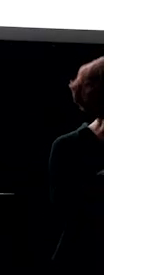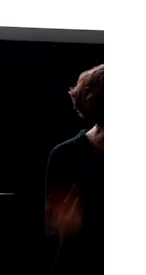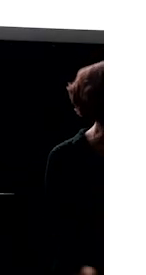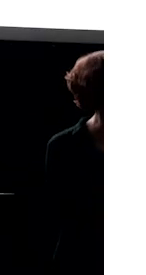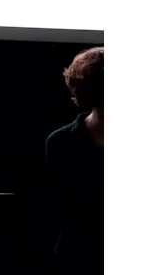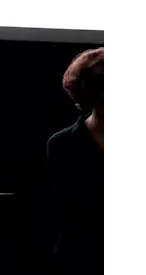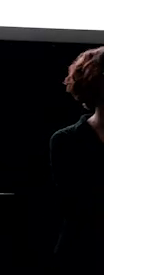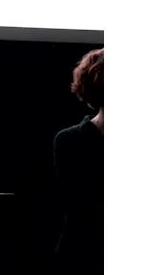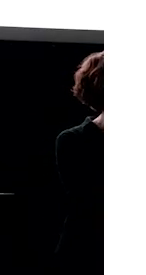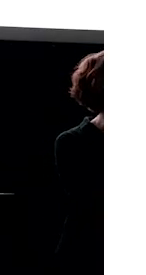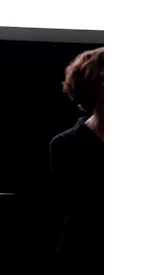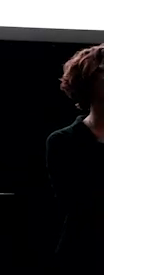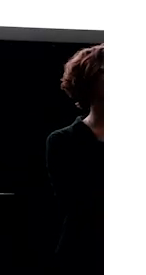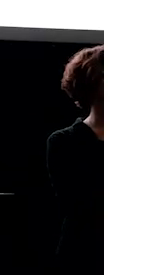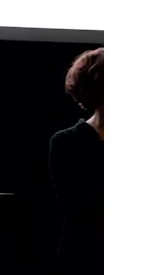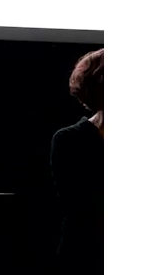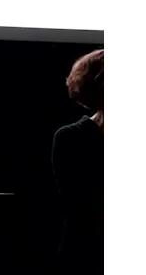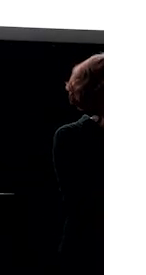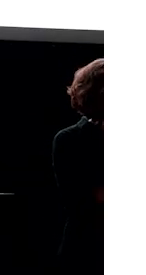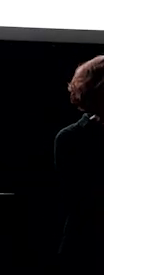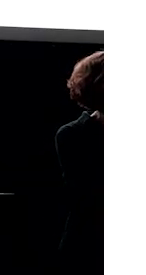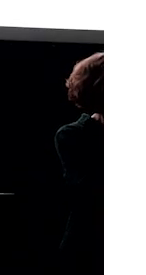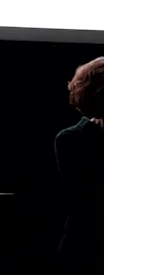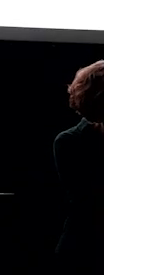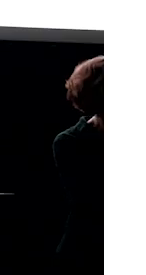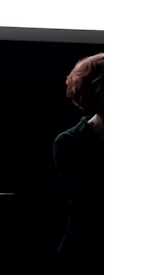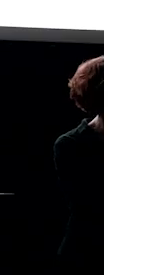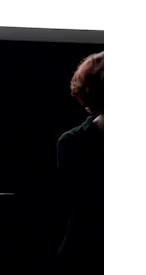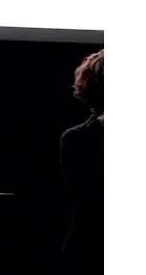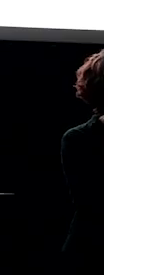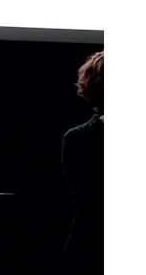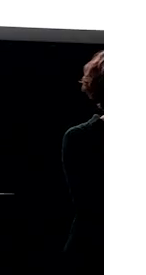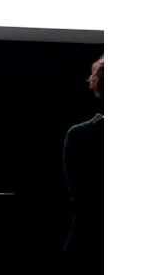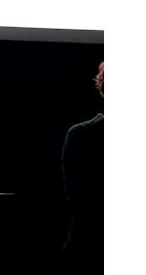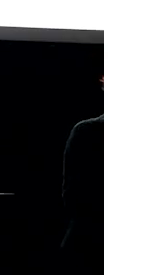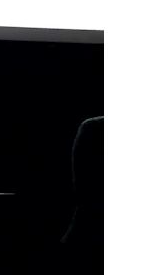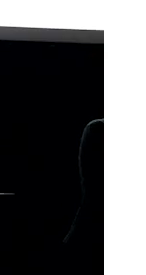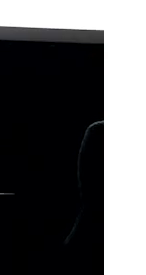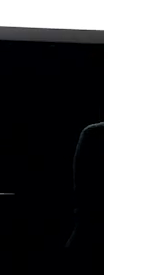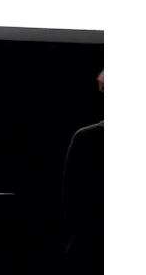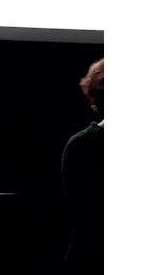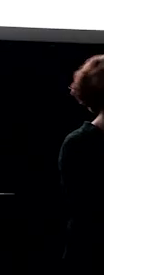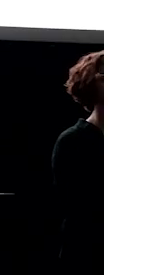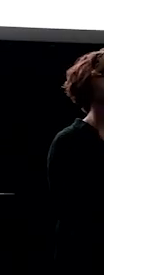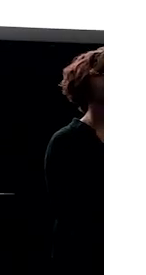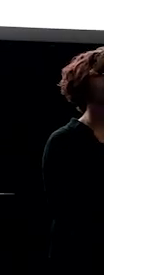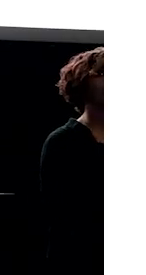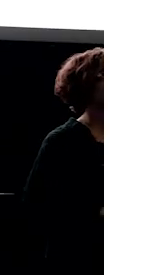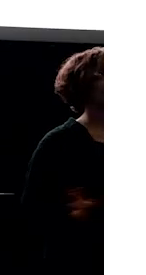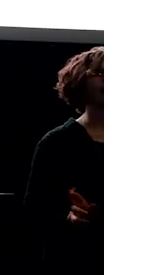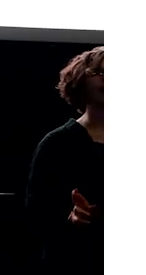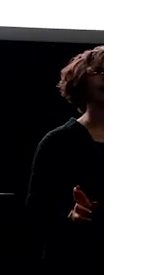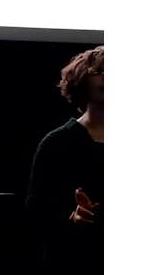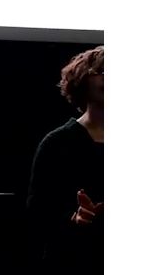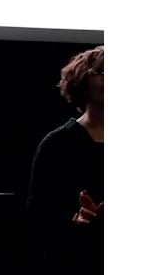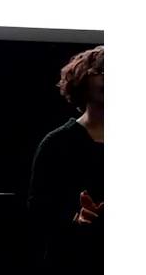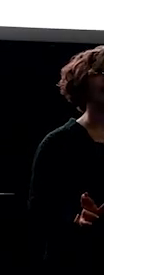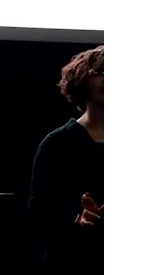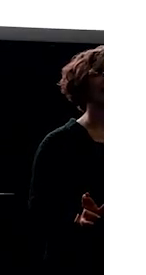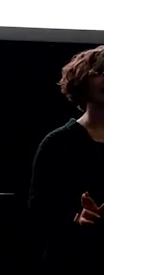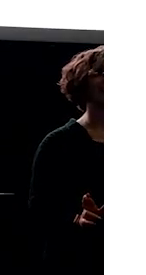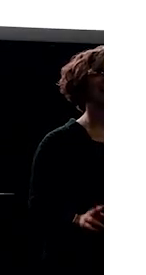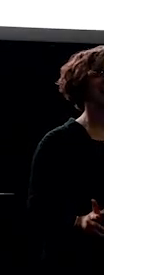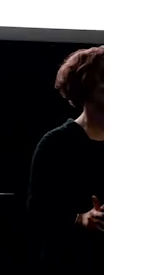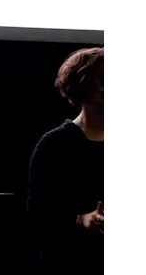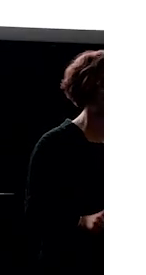really promote them. I would, if they had an idea, I was like, I'm on board. It really sparked something